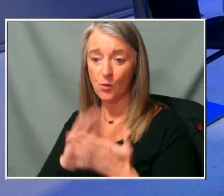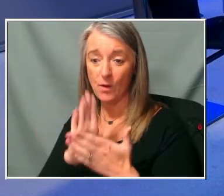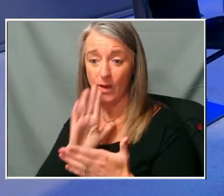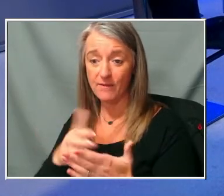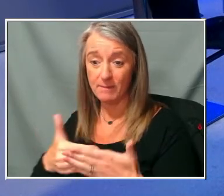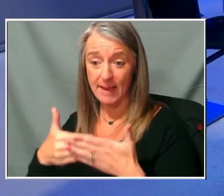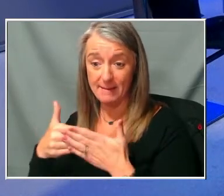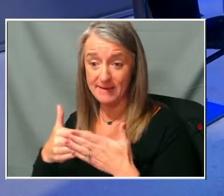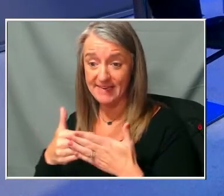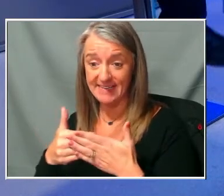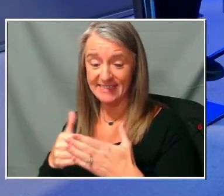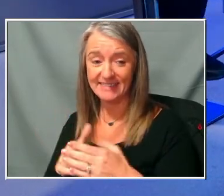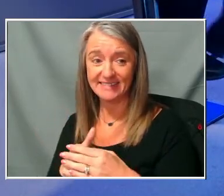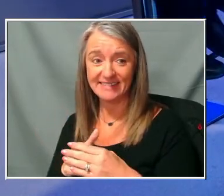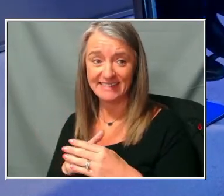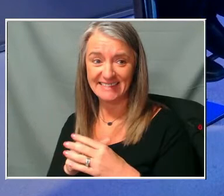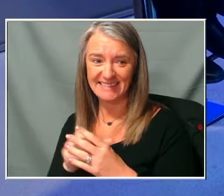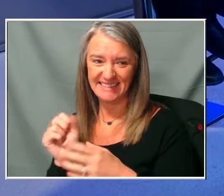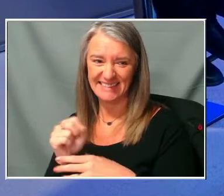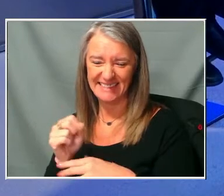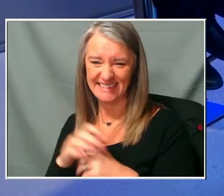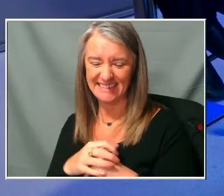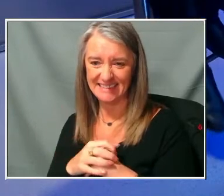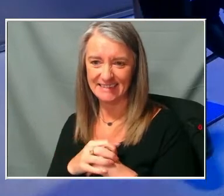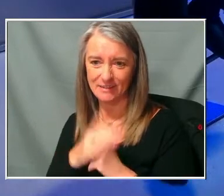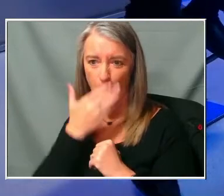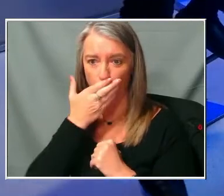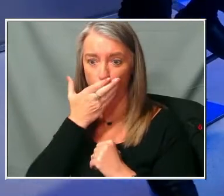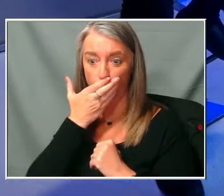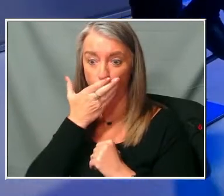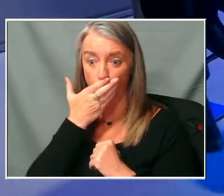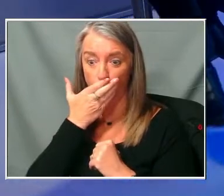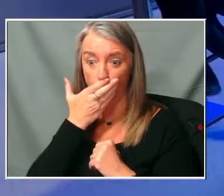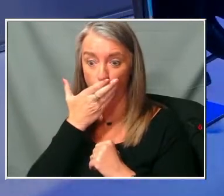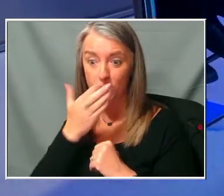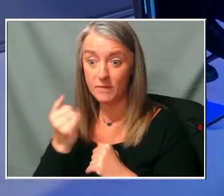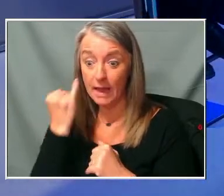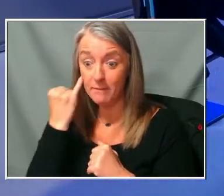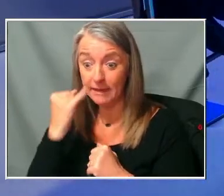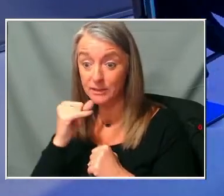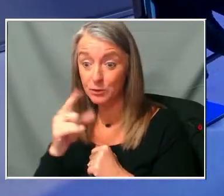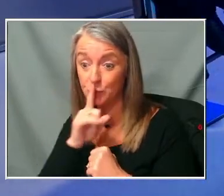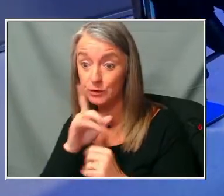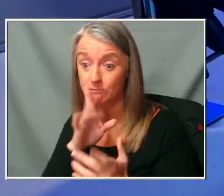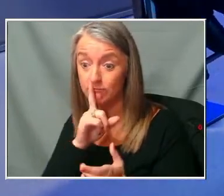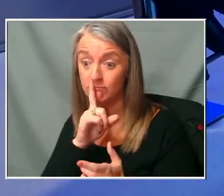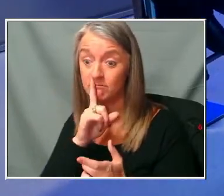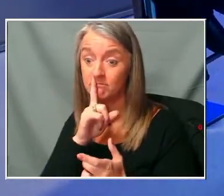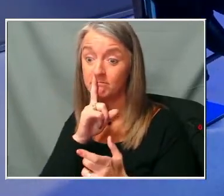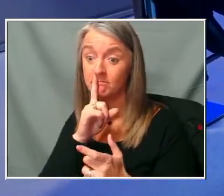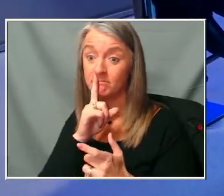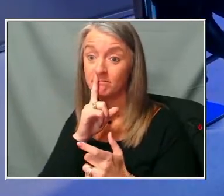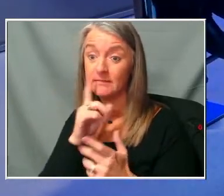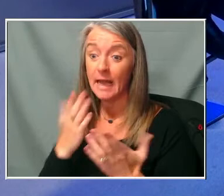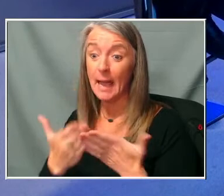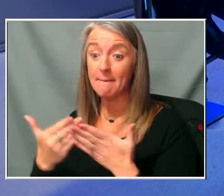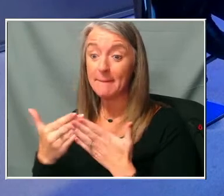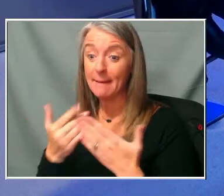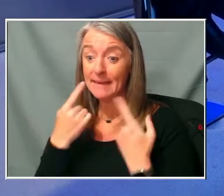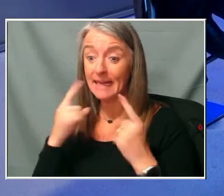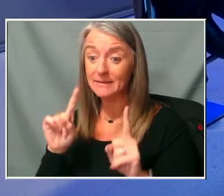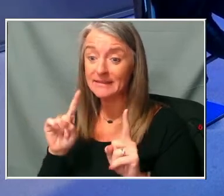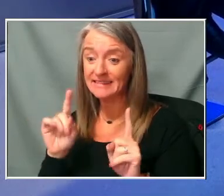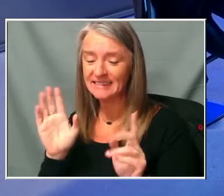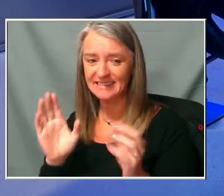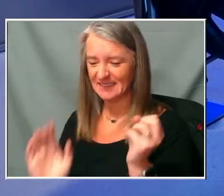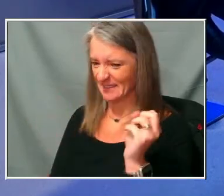You just spilled beans. No, I thought I was supposed to say that. You're fine. Oh gosh. Okay. Making baby announcements. Okay. You're okay.